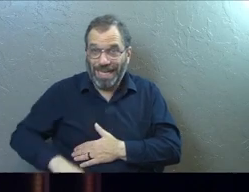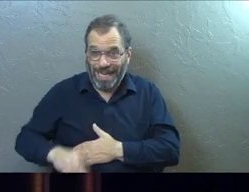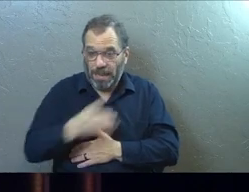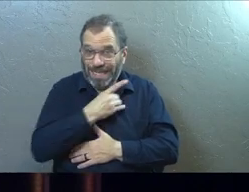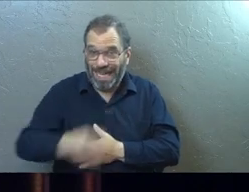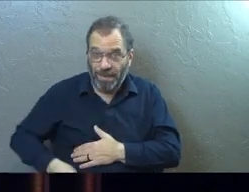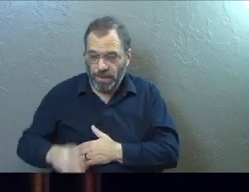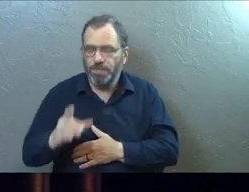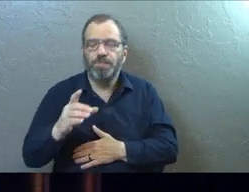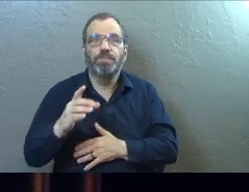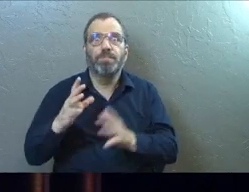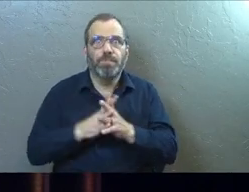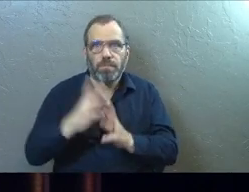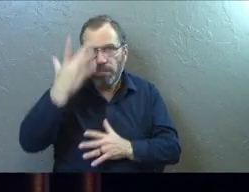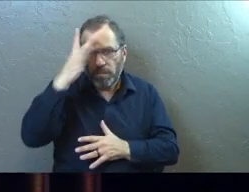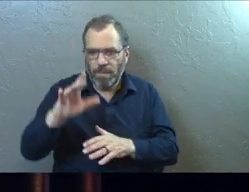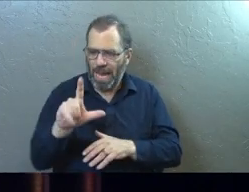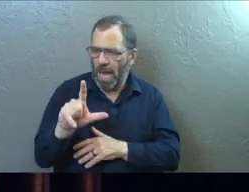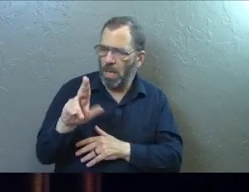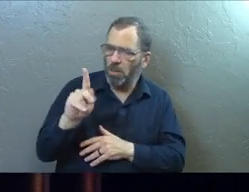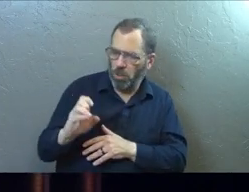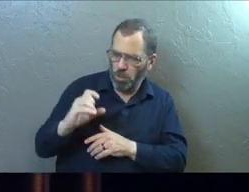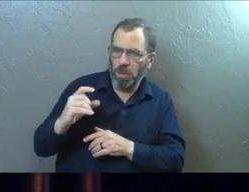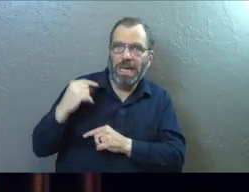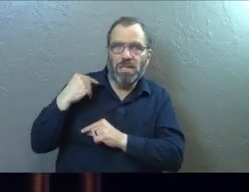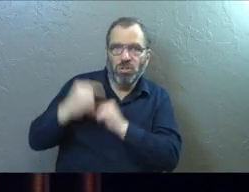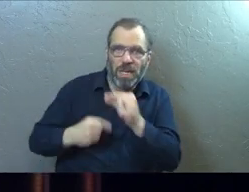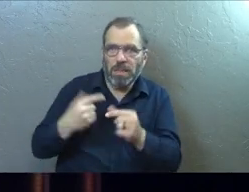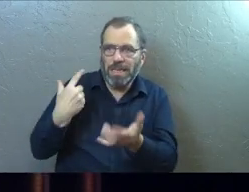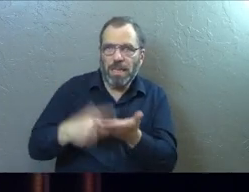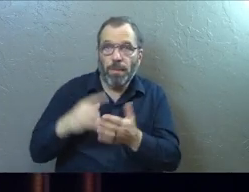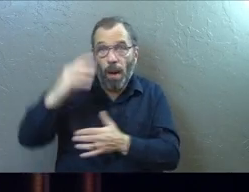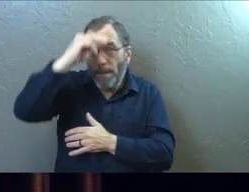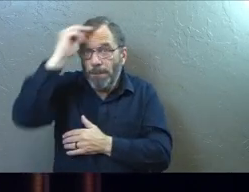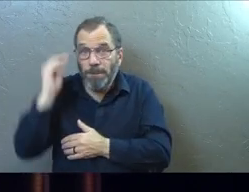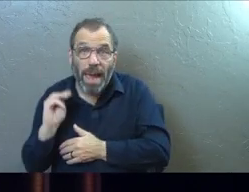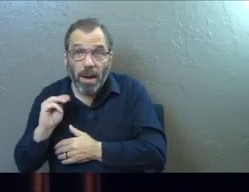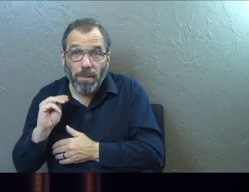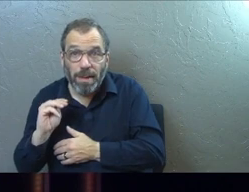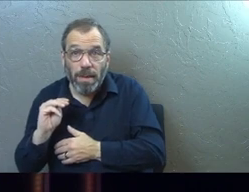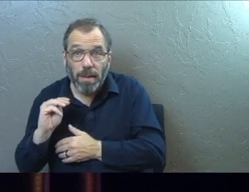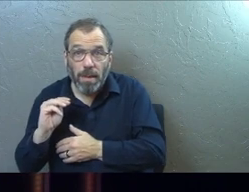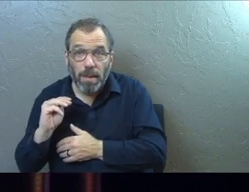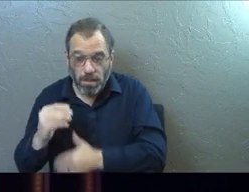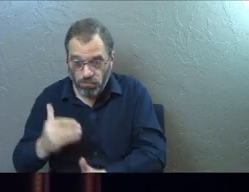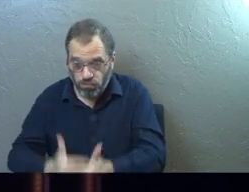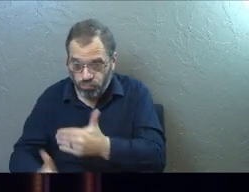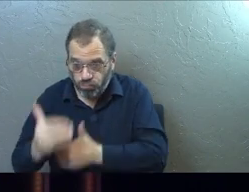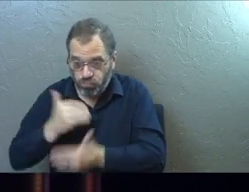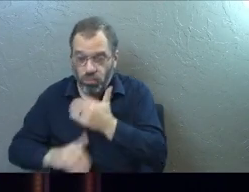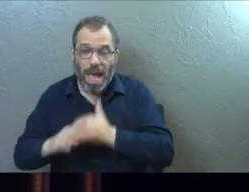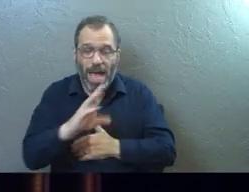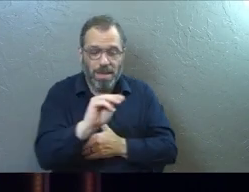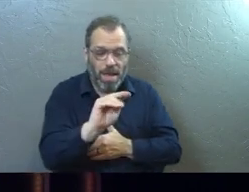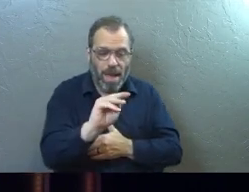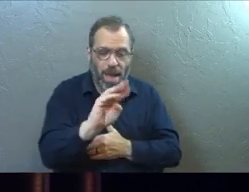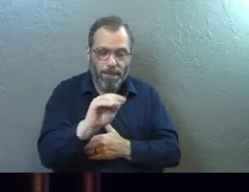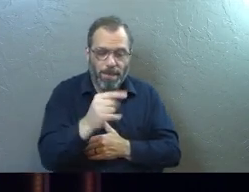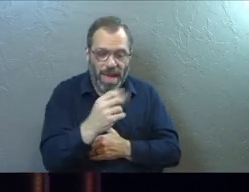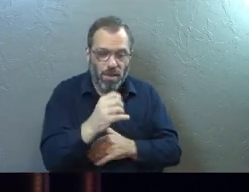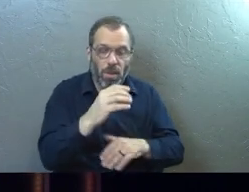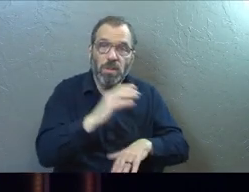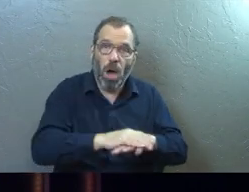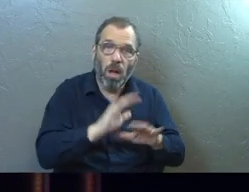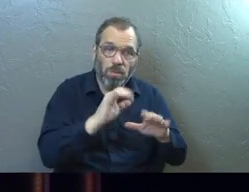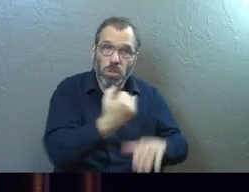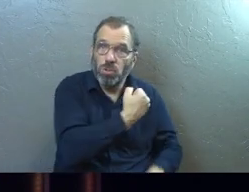of what's happening. And a lot of scholars think that Luke's genealogy is talking about Mary, tracing her ancestry. And then Matthew's is focusing on